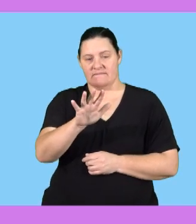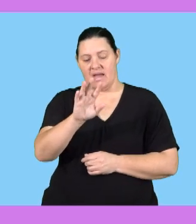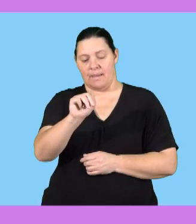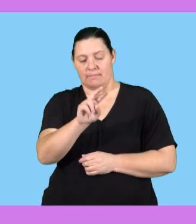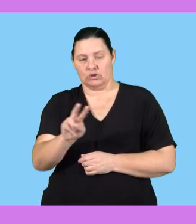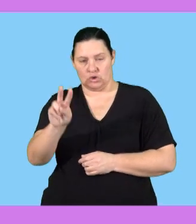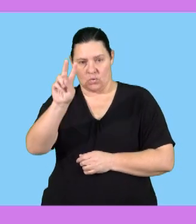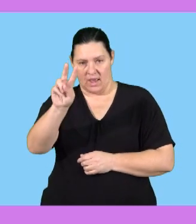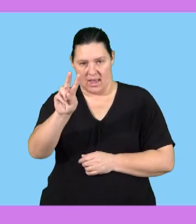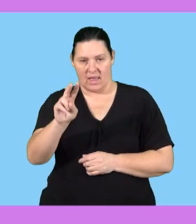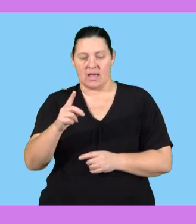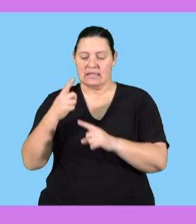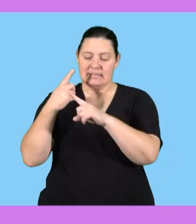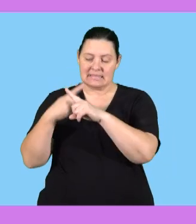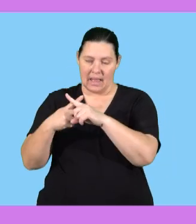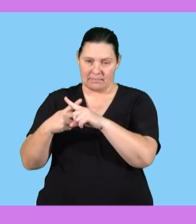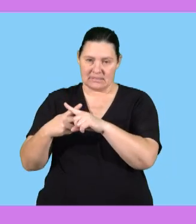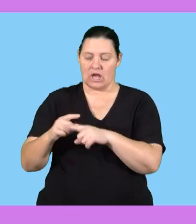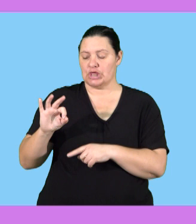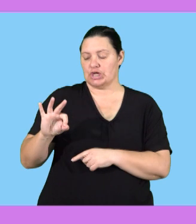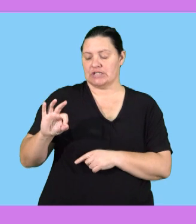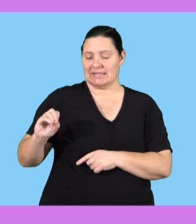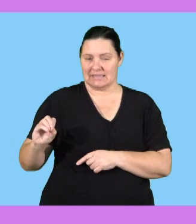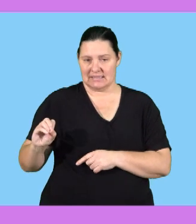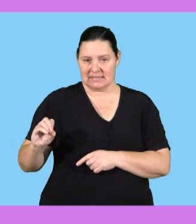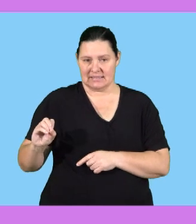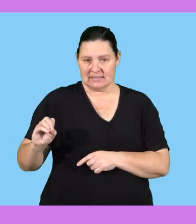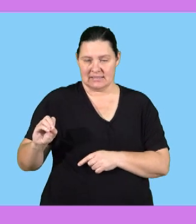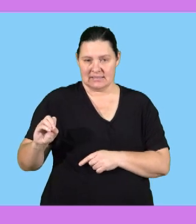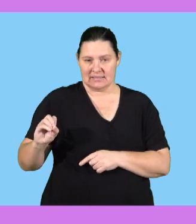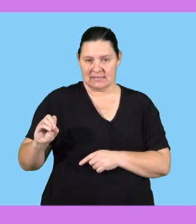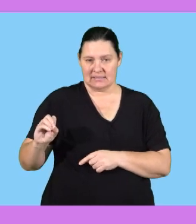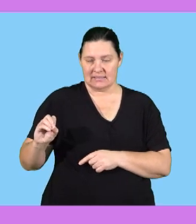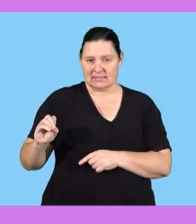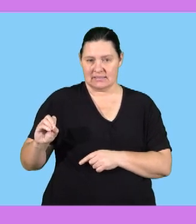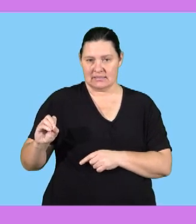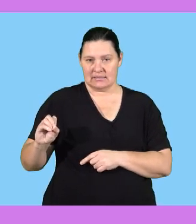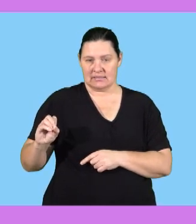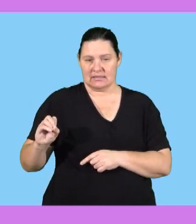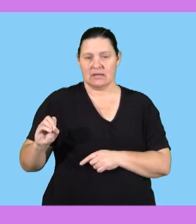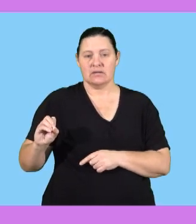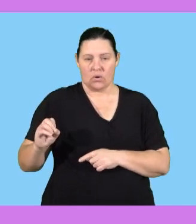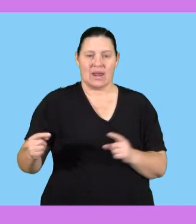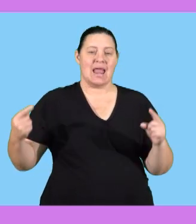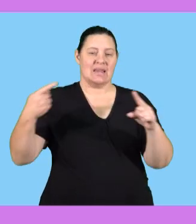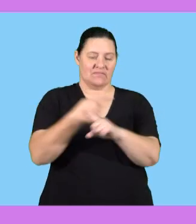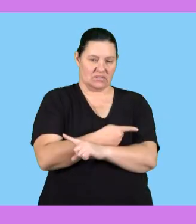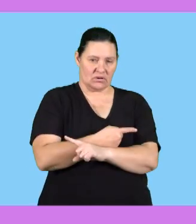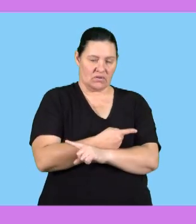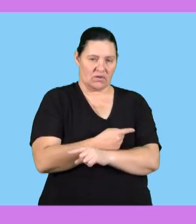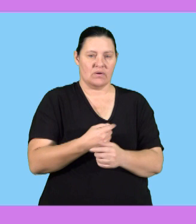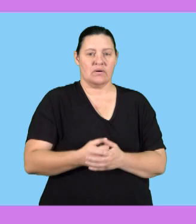1,55 meters squared multiply. Remember here, I divided. I'm going to do the inverse operation